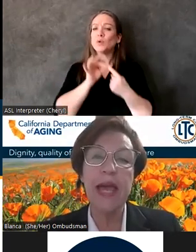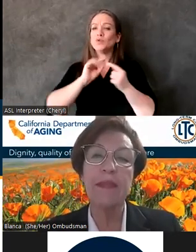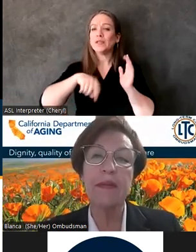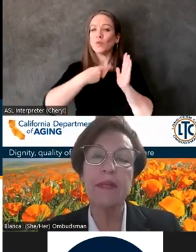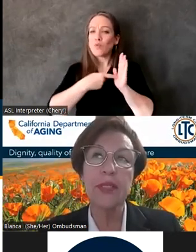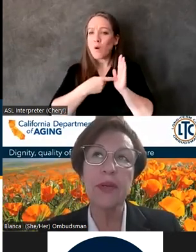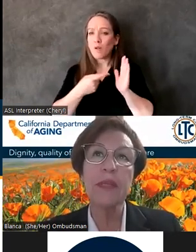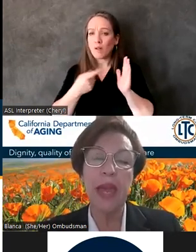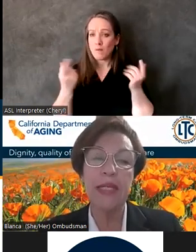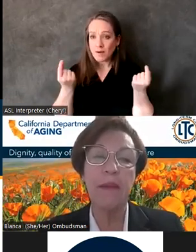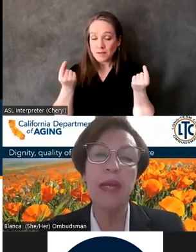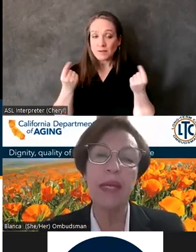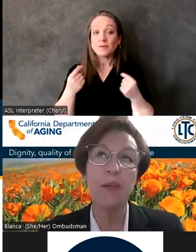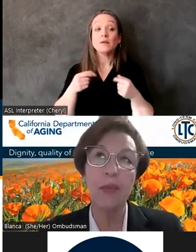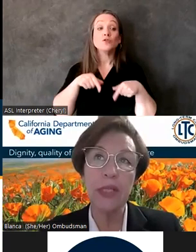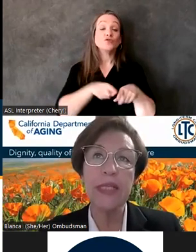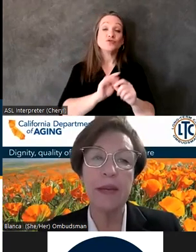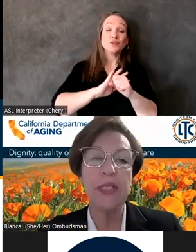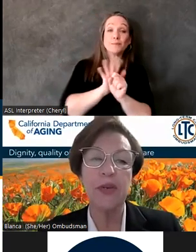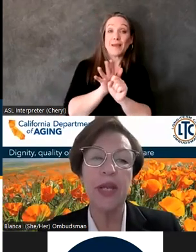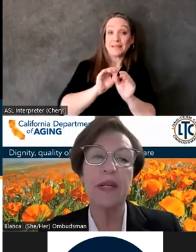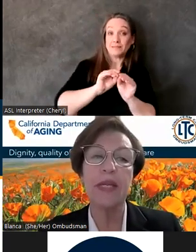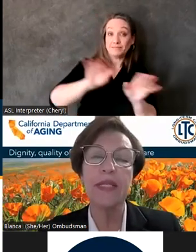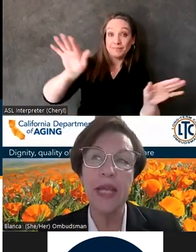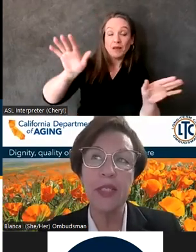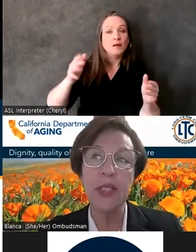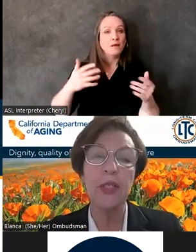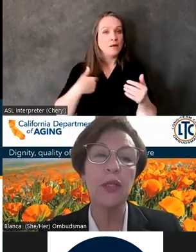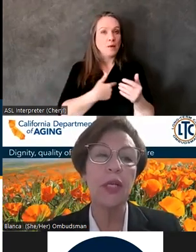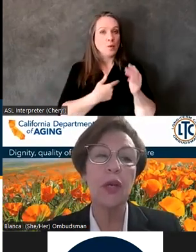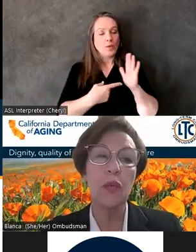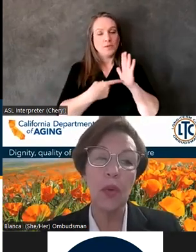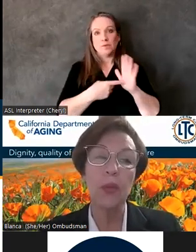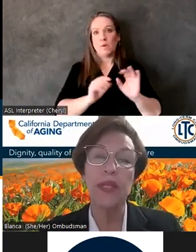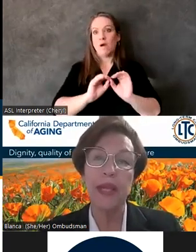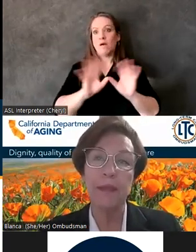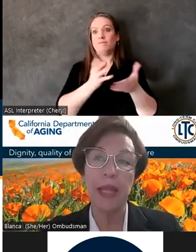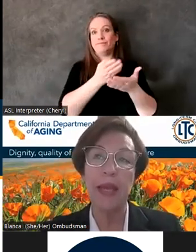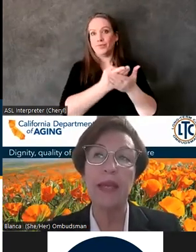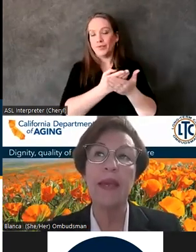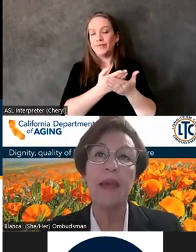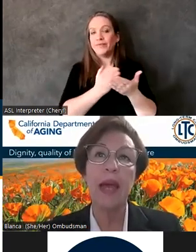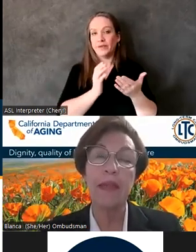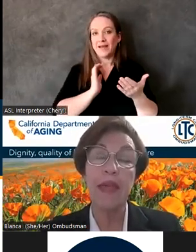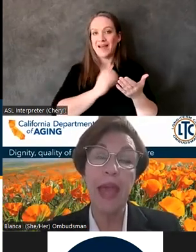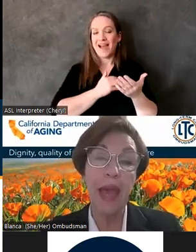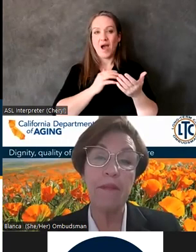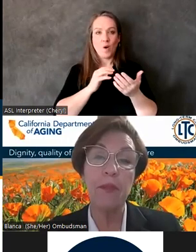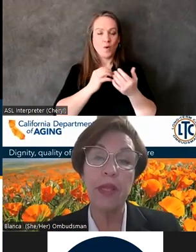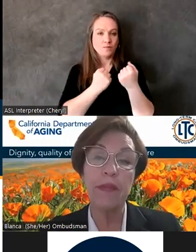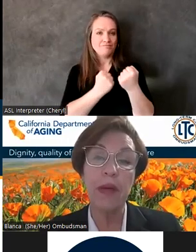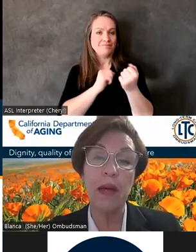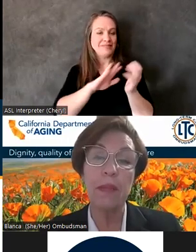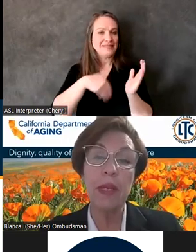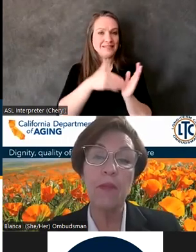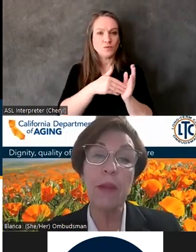is that during the pandemic, it really demonstrated the essential role that they play and that they have